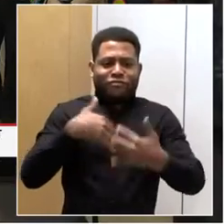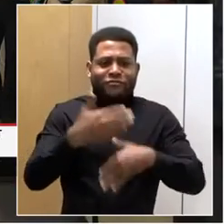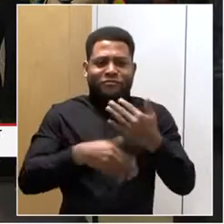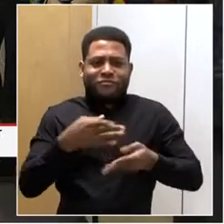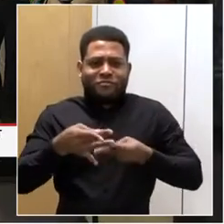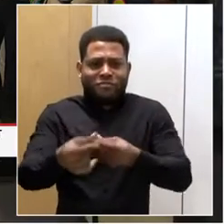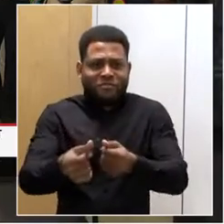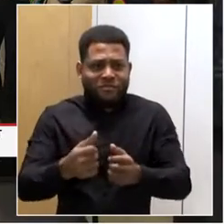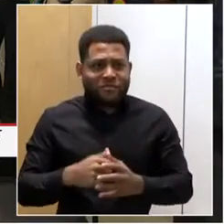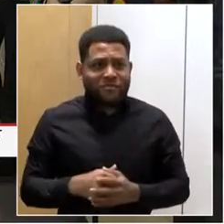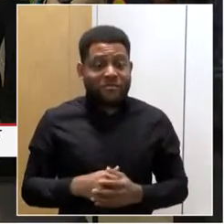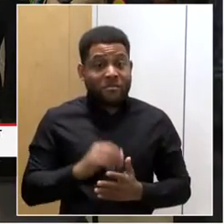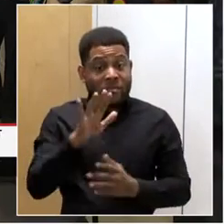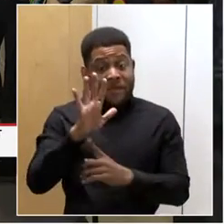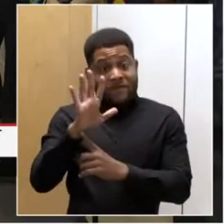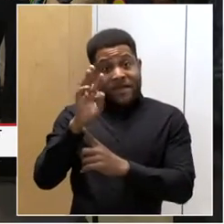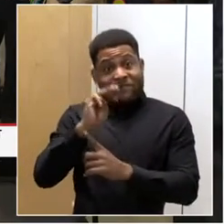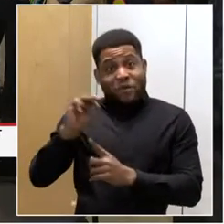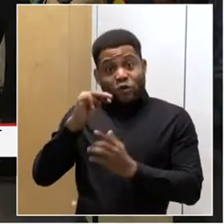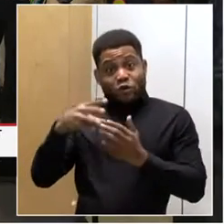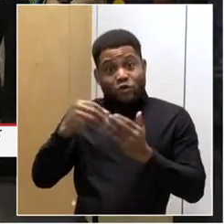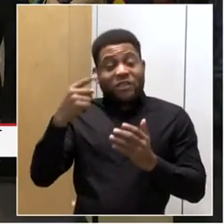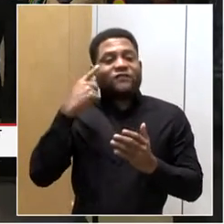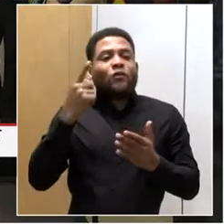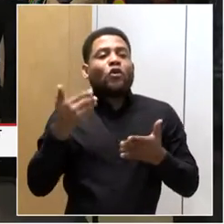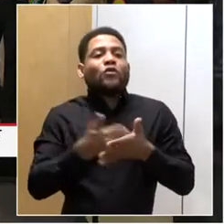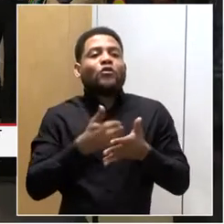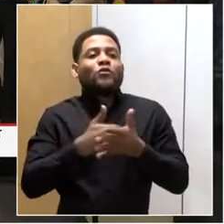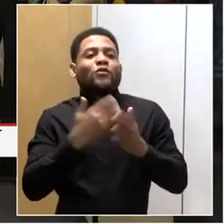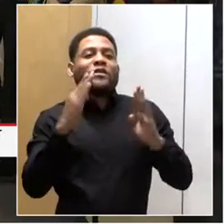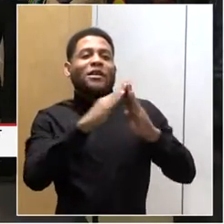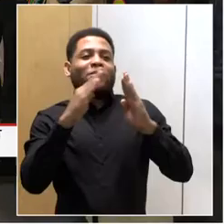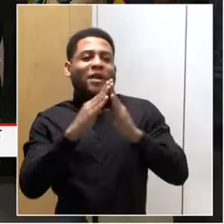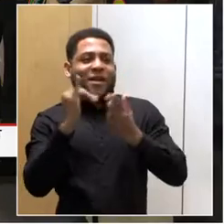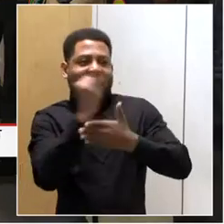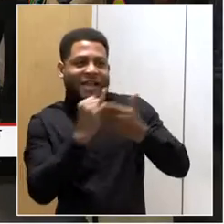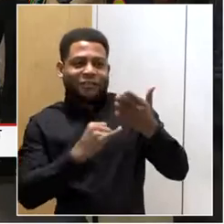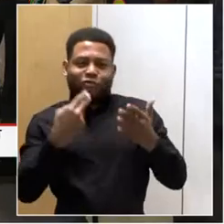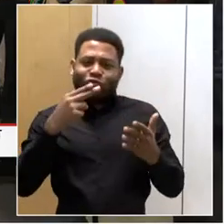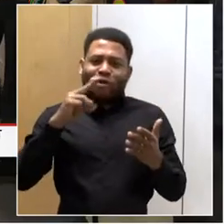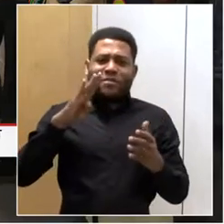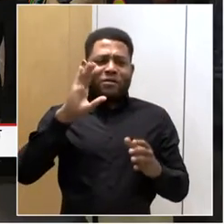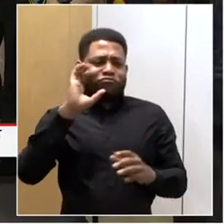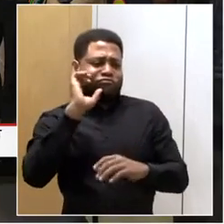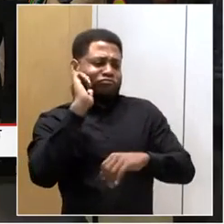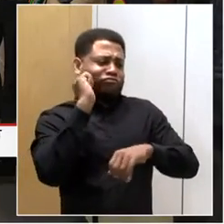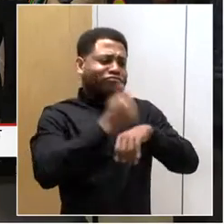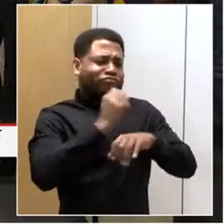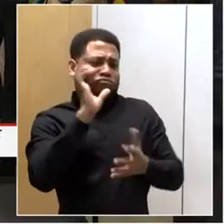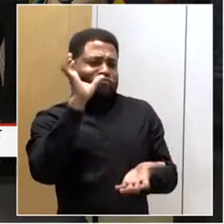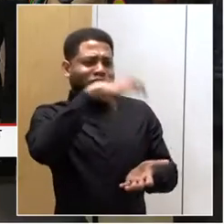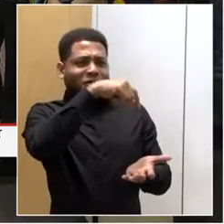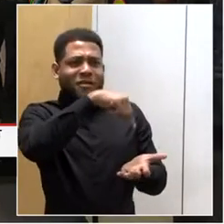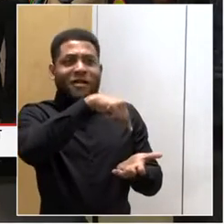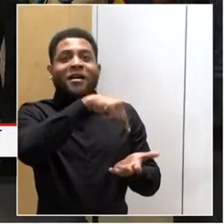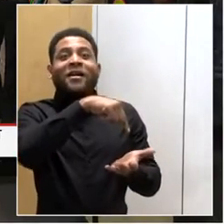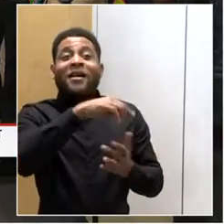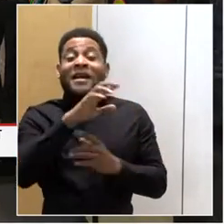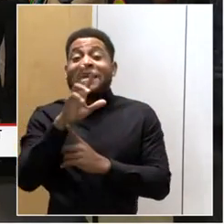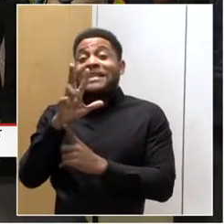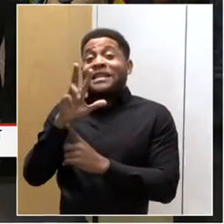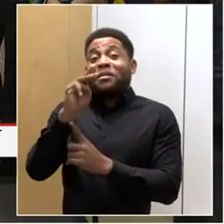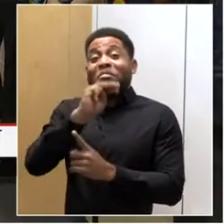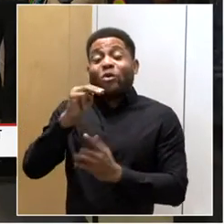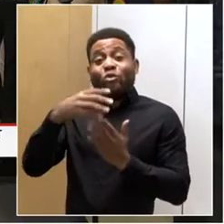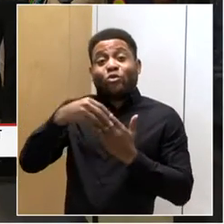new downtown arts hub. $3 million to support the DemPed Festival Fund, which